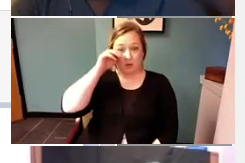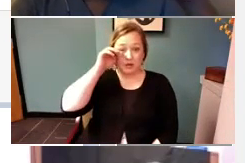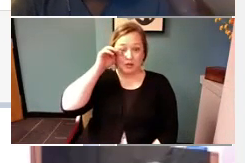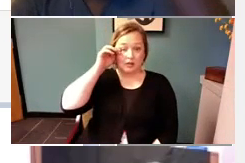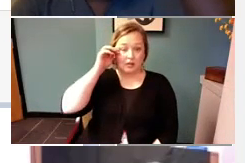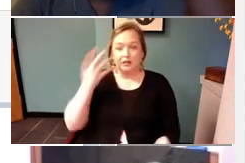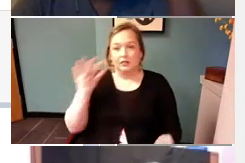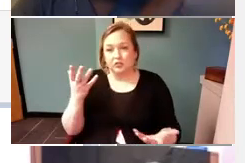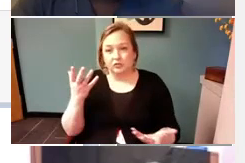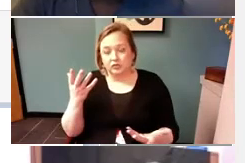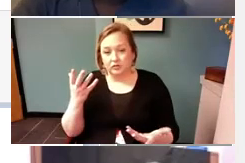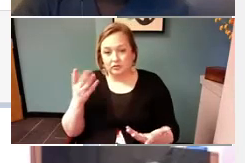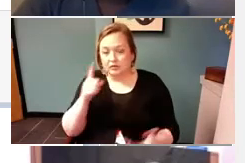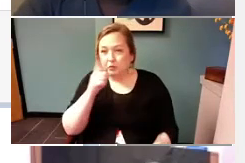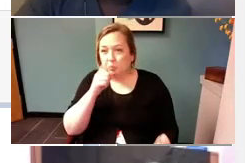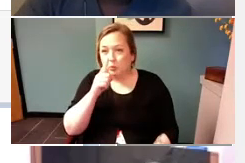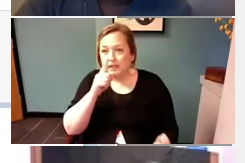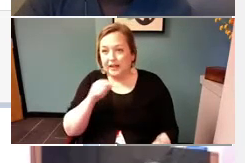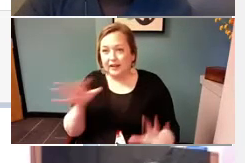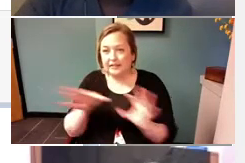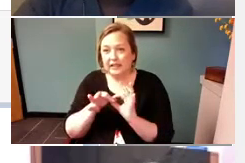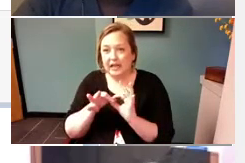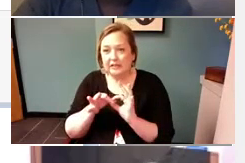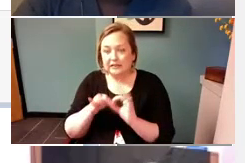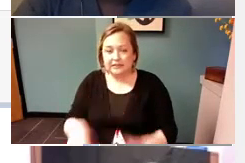Imagine that these two nodes are connected,